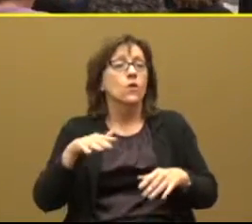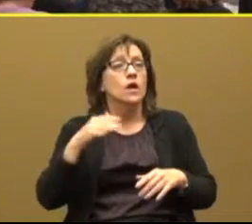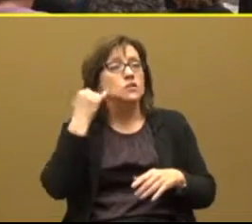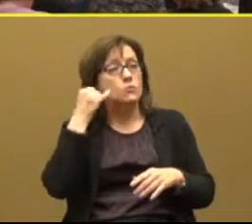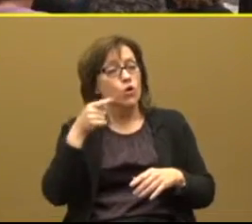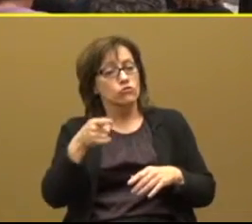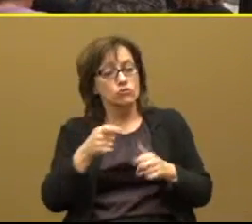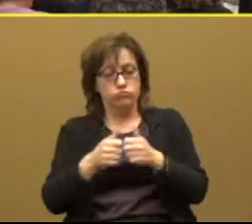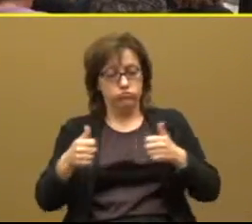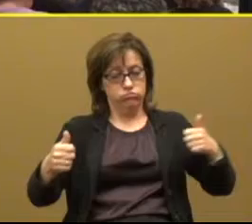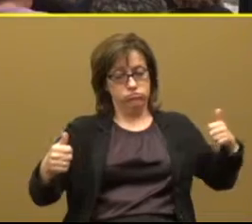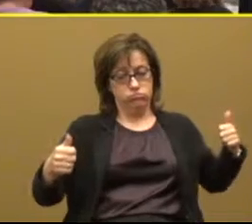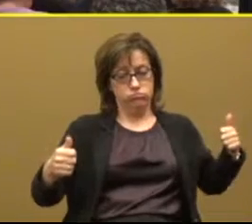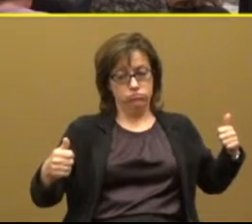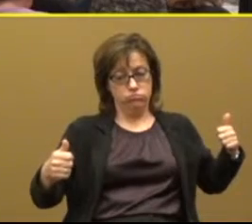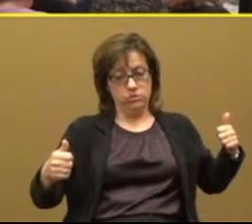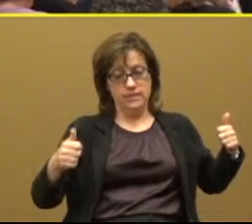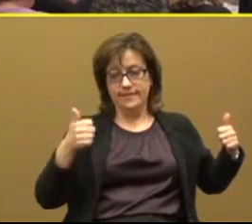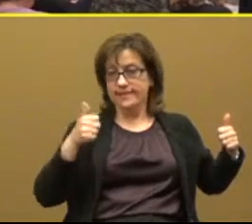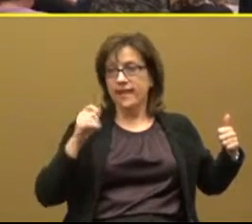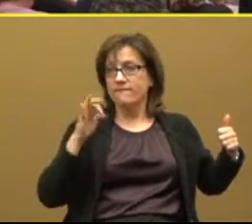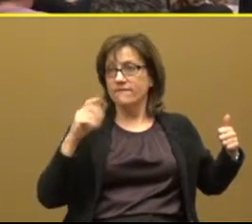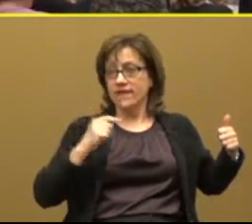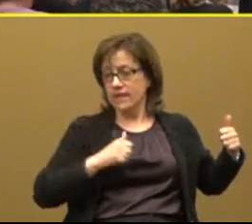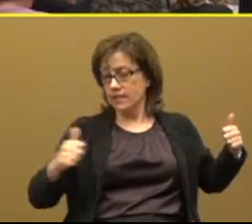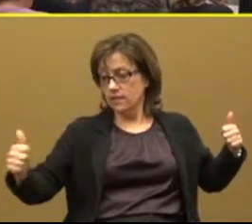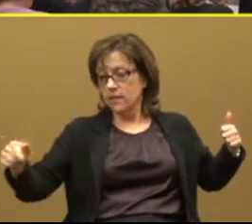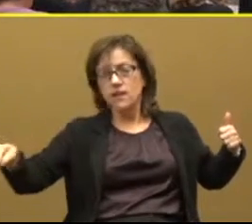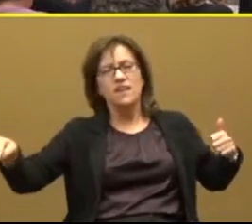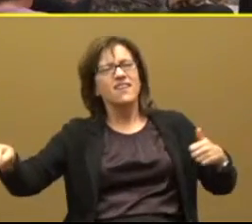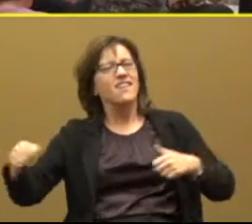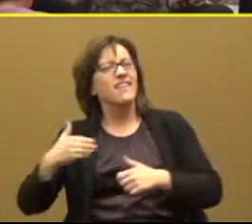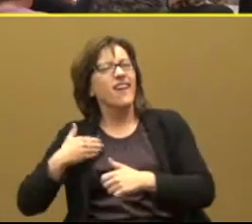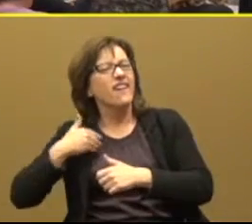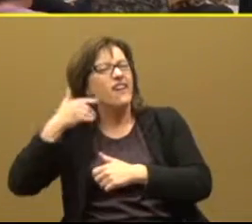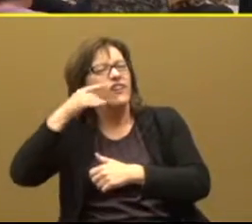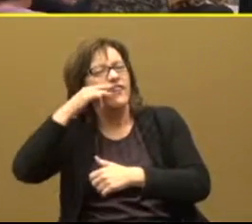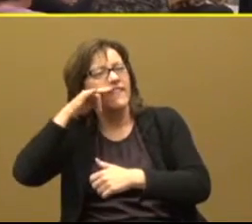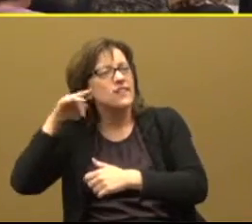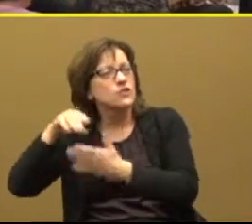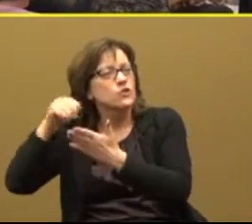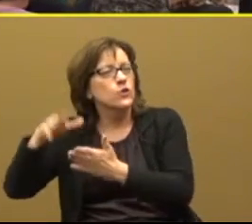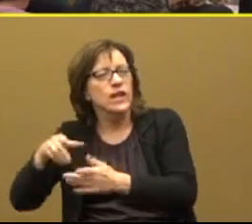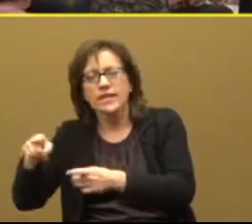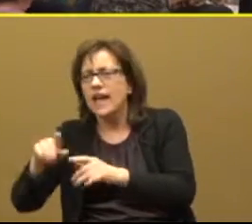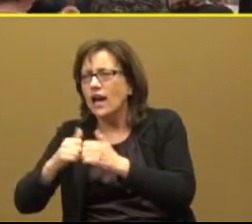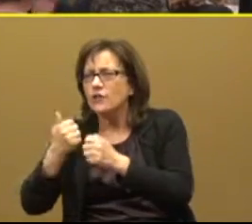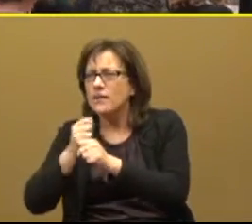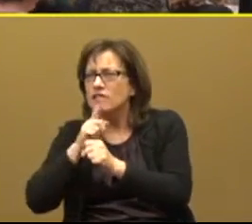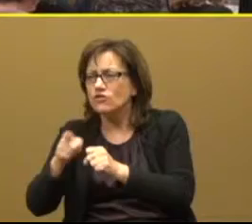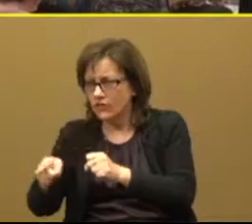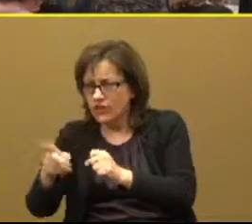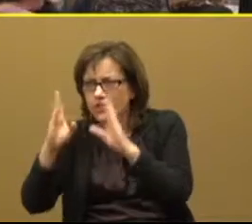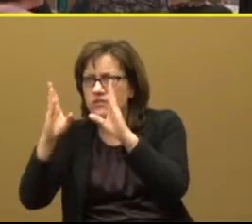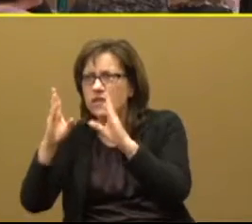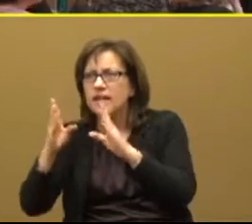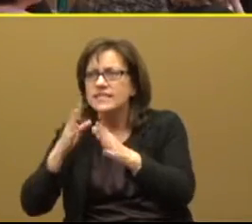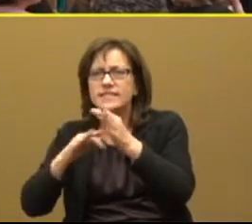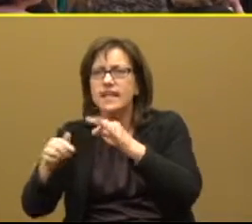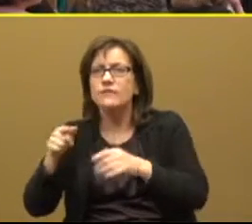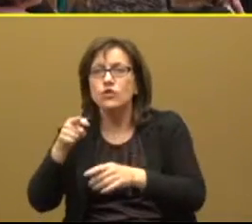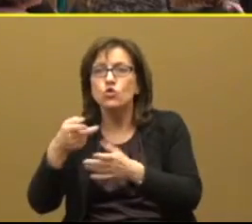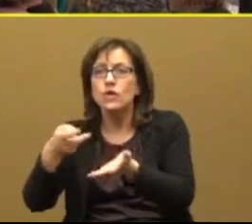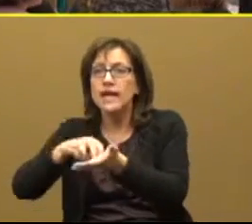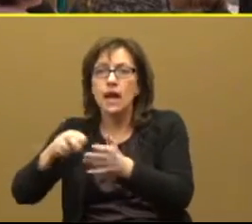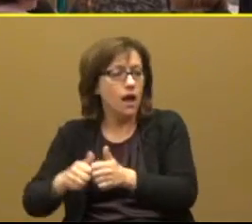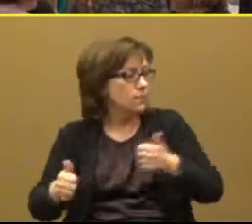who, how do you make sure they attend to the task versus... Go slow. And